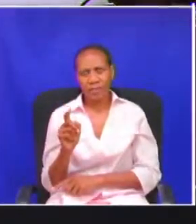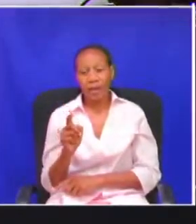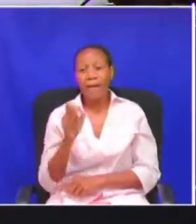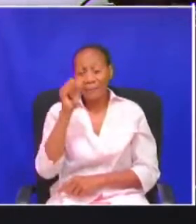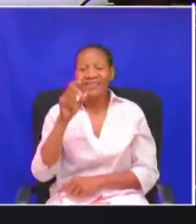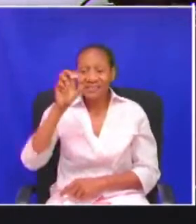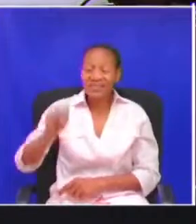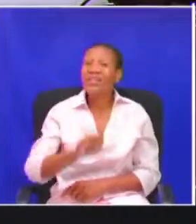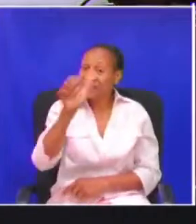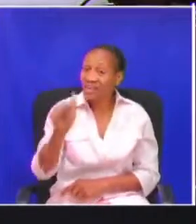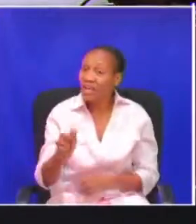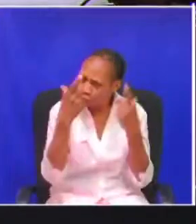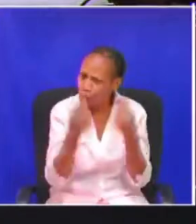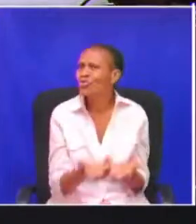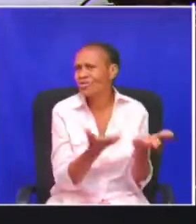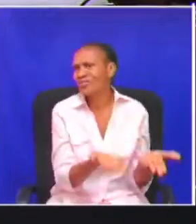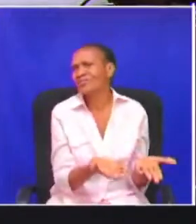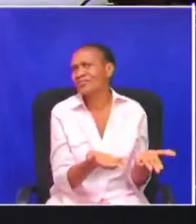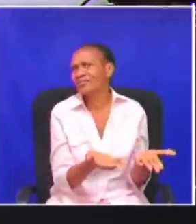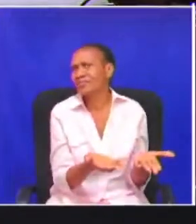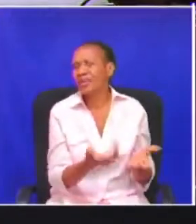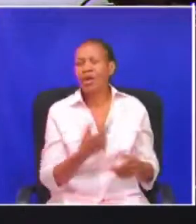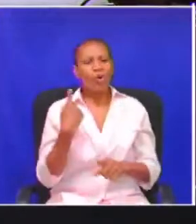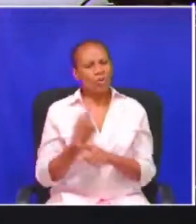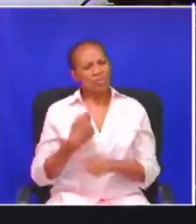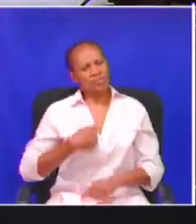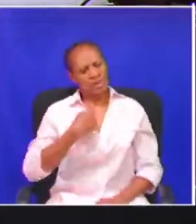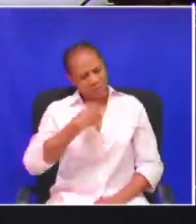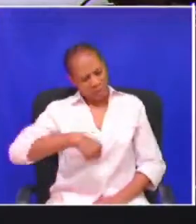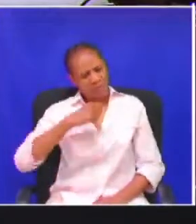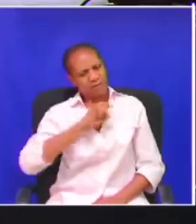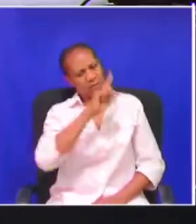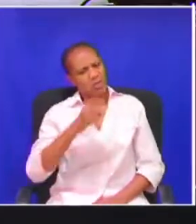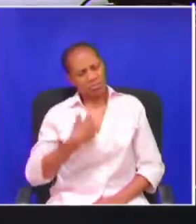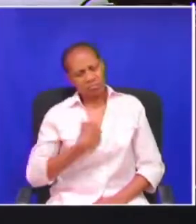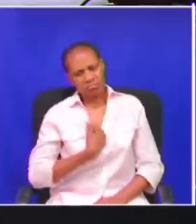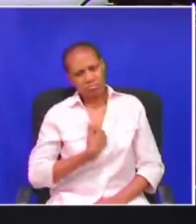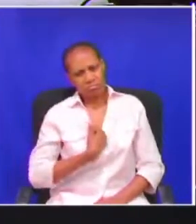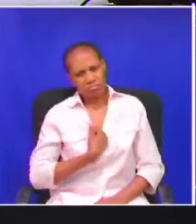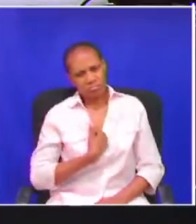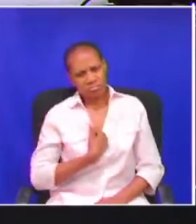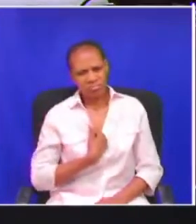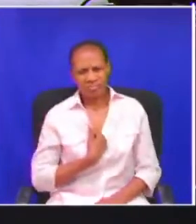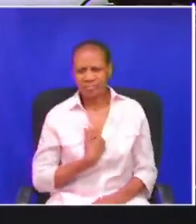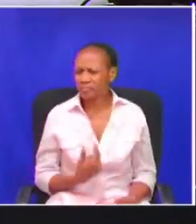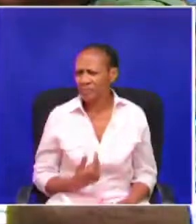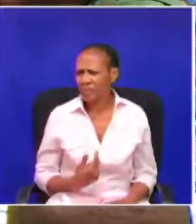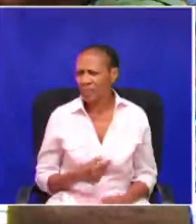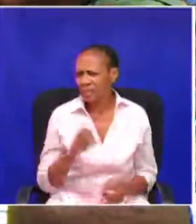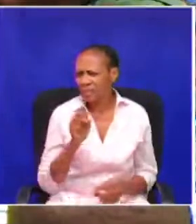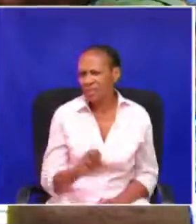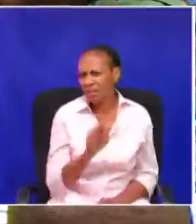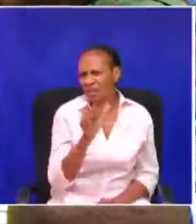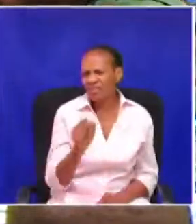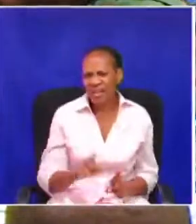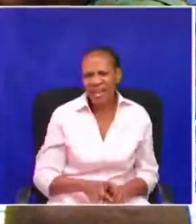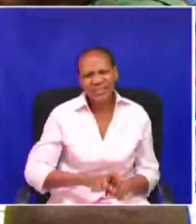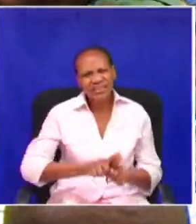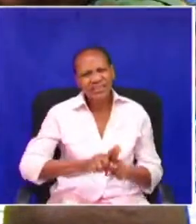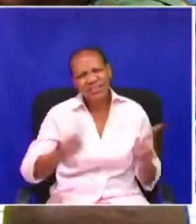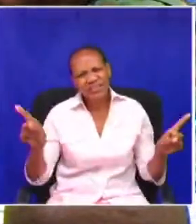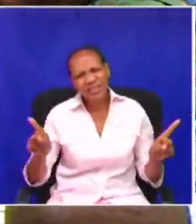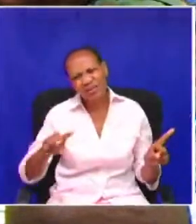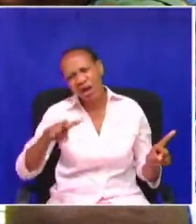Africa. And I've often asked myself, are we so different from any other countries? We've built